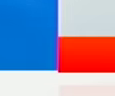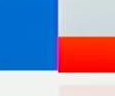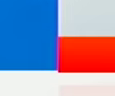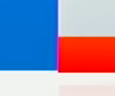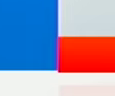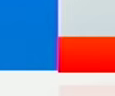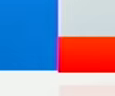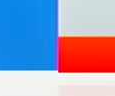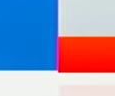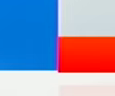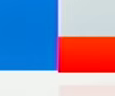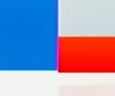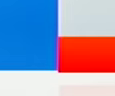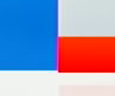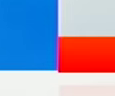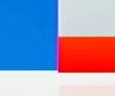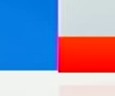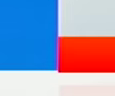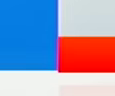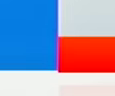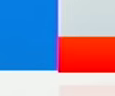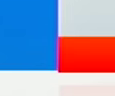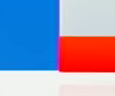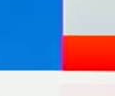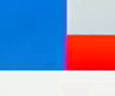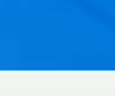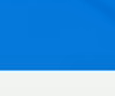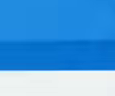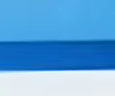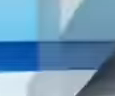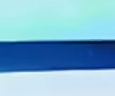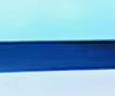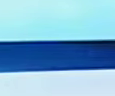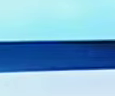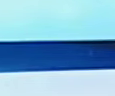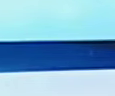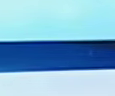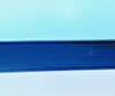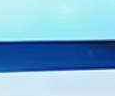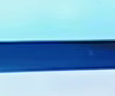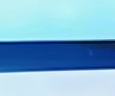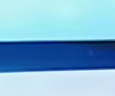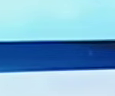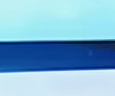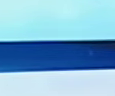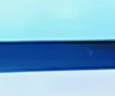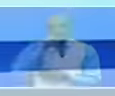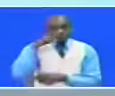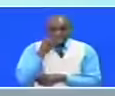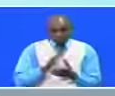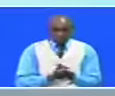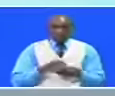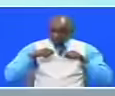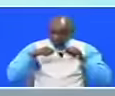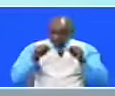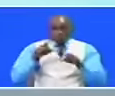betrayal to Bomet residents and one more Steven Misoga. No, in fact, he will become as strong as Joho. Keep your thoughts coming,